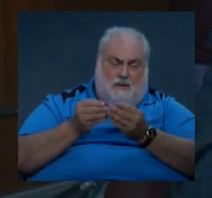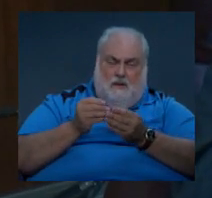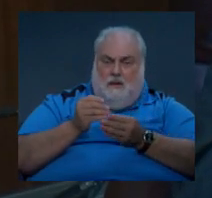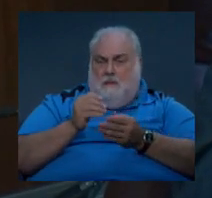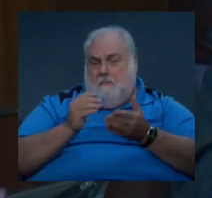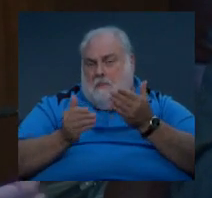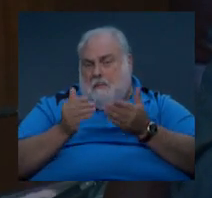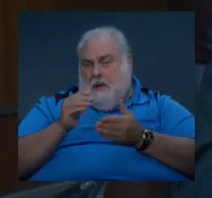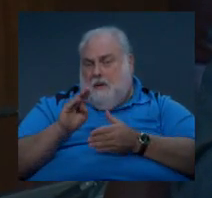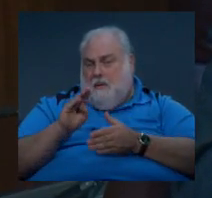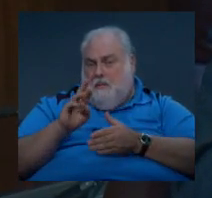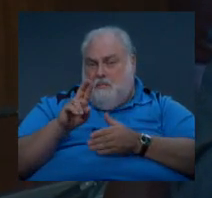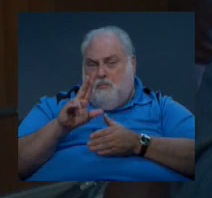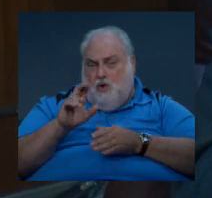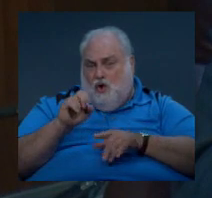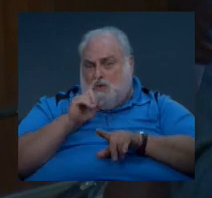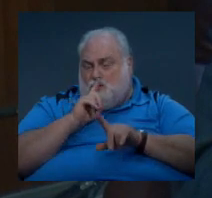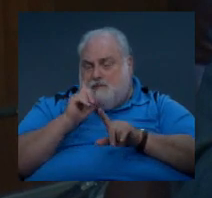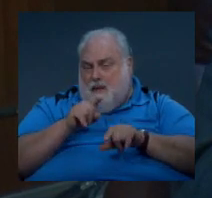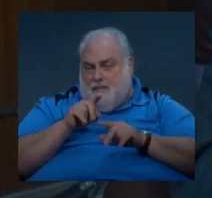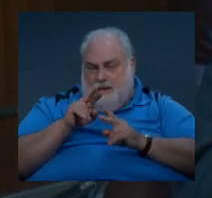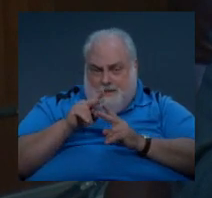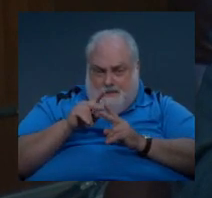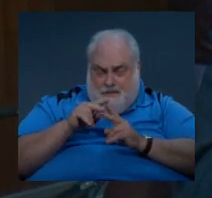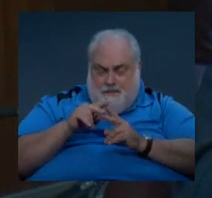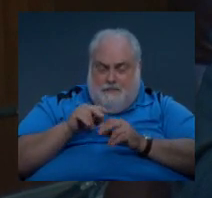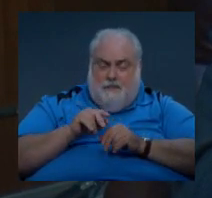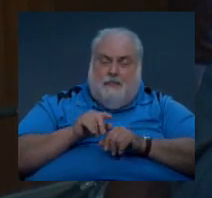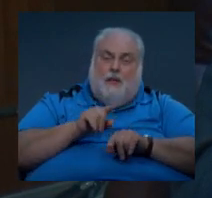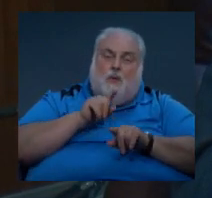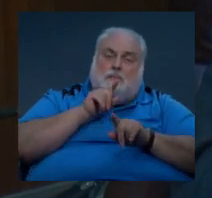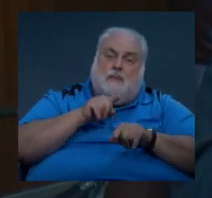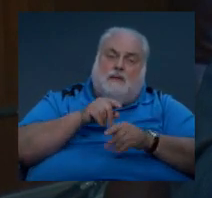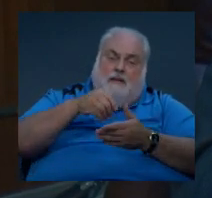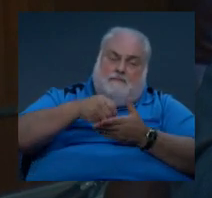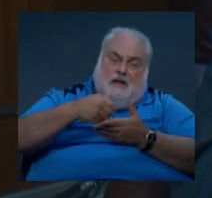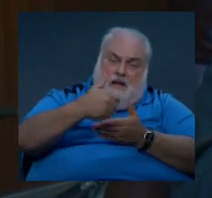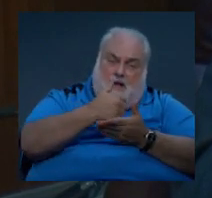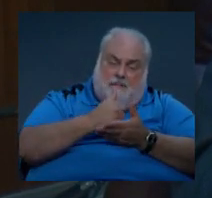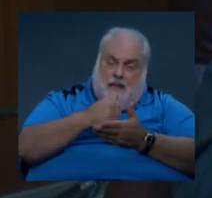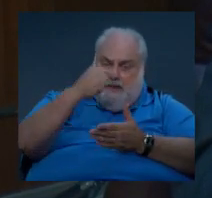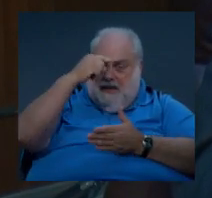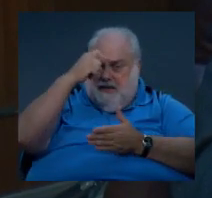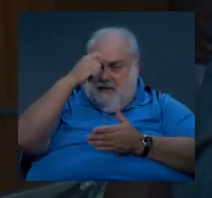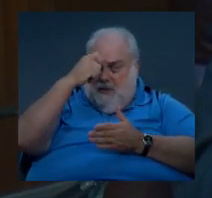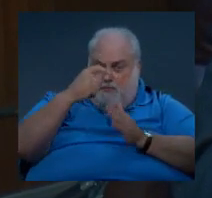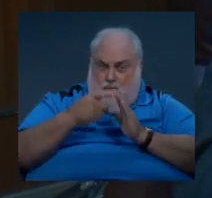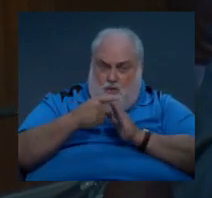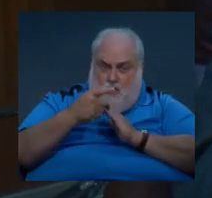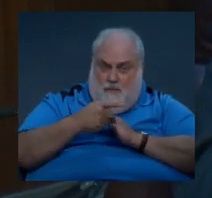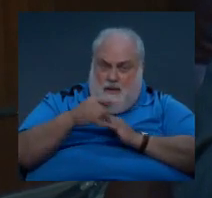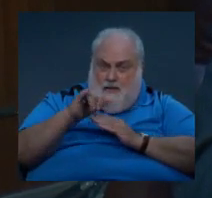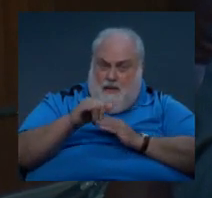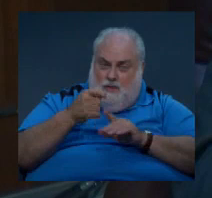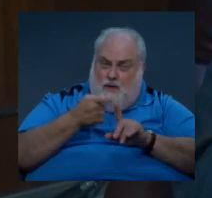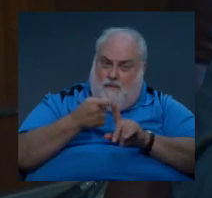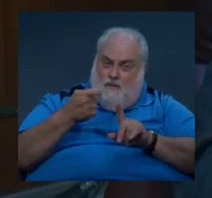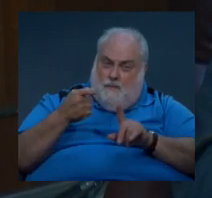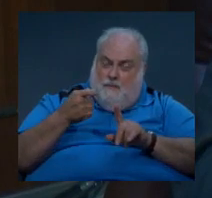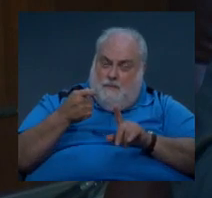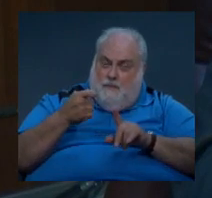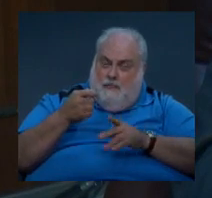Bruce can answer either one. We were talking about the funding for the Mayor's Summer Reading Program. That came out